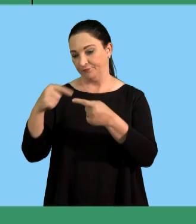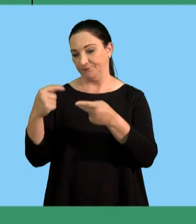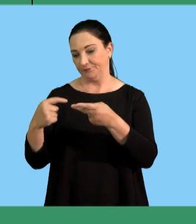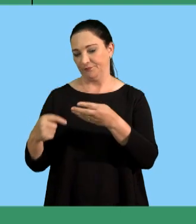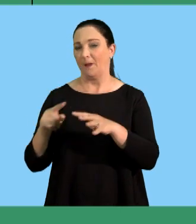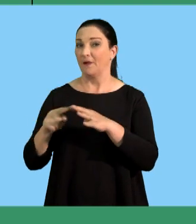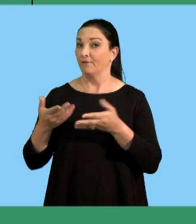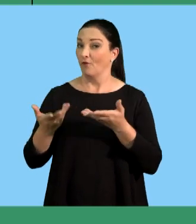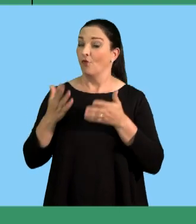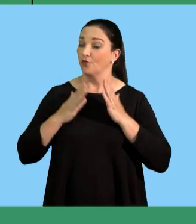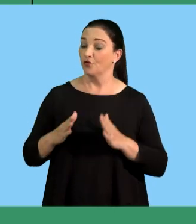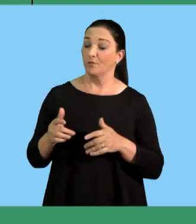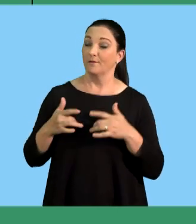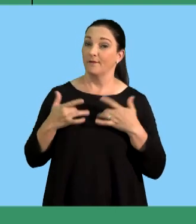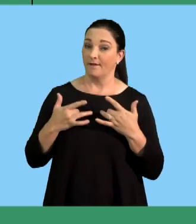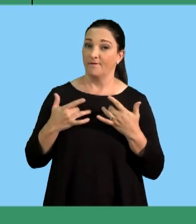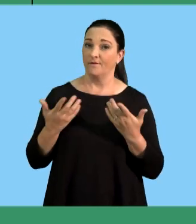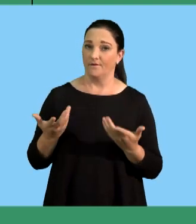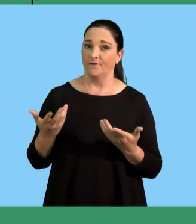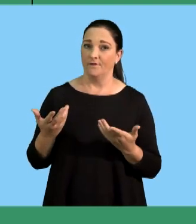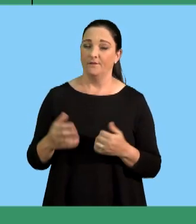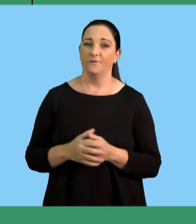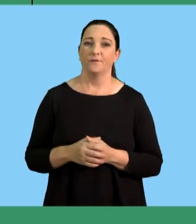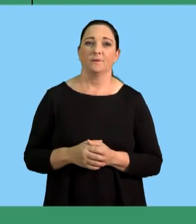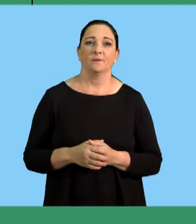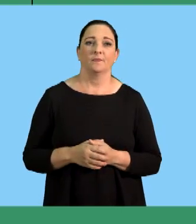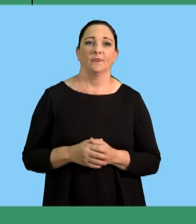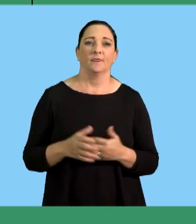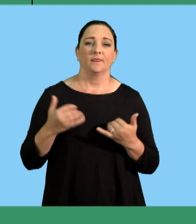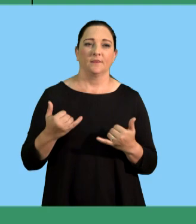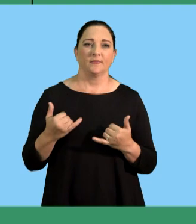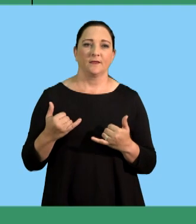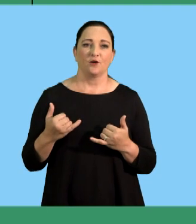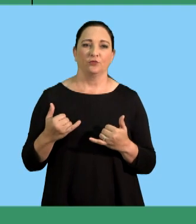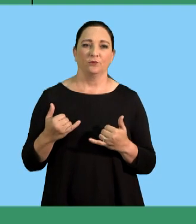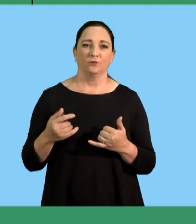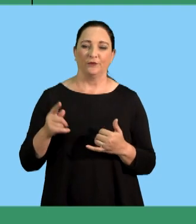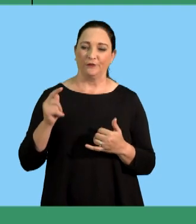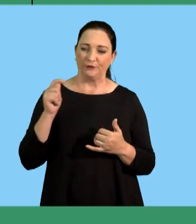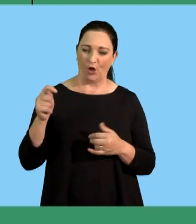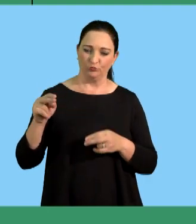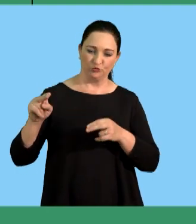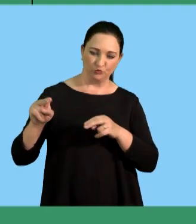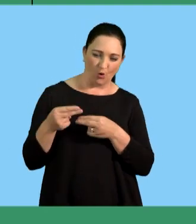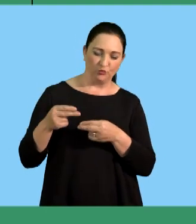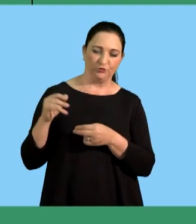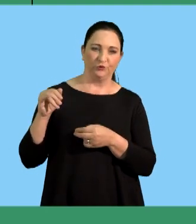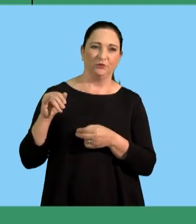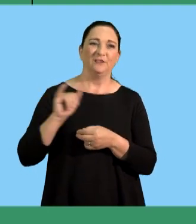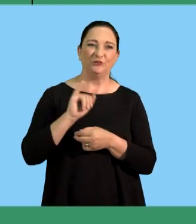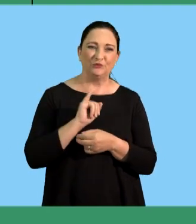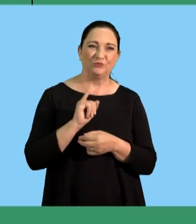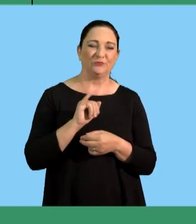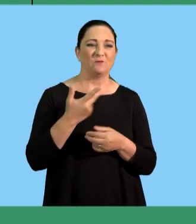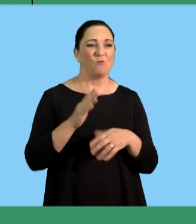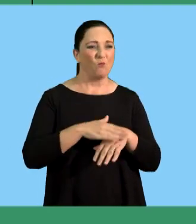on human life. They relate to humans. But when you're looking into your short-term insurance, they are applicable to